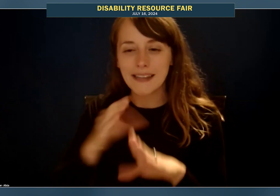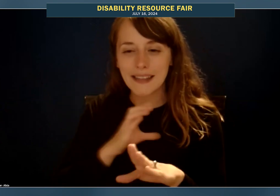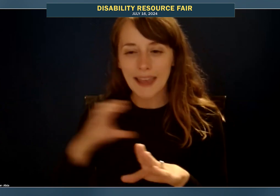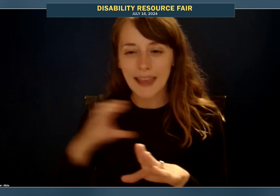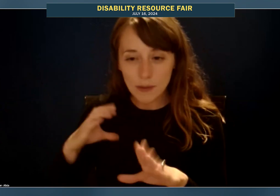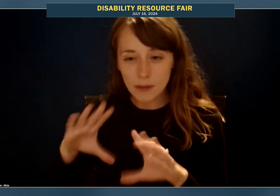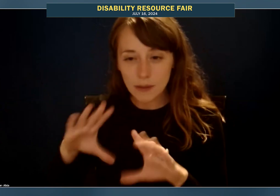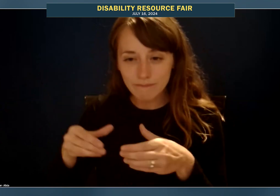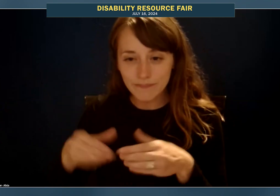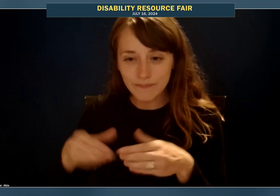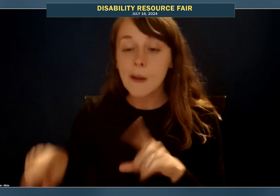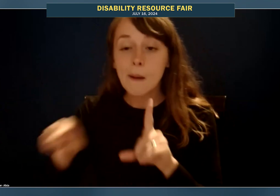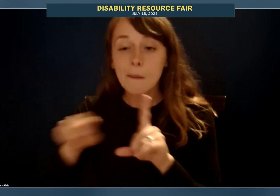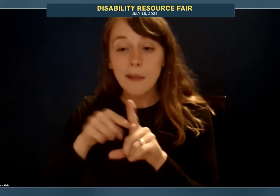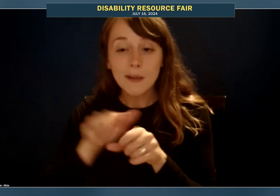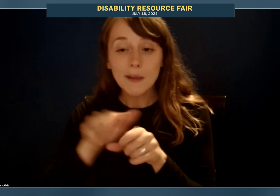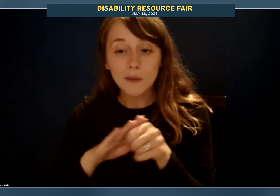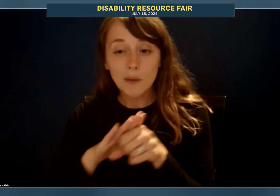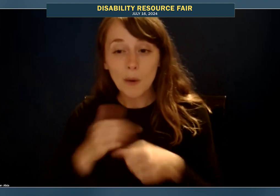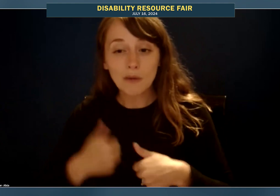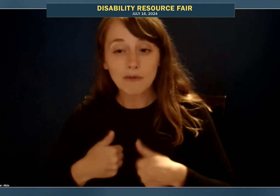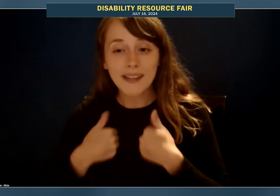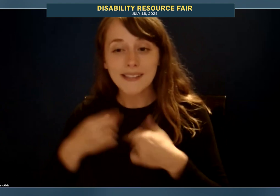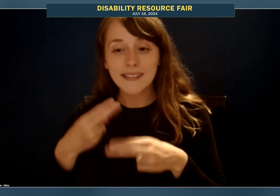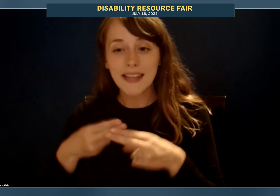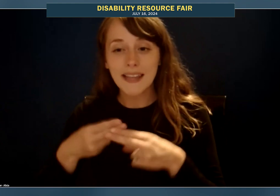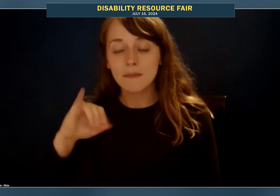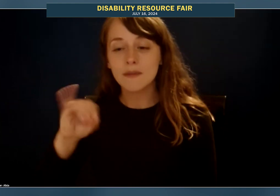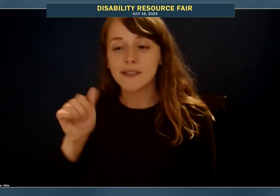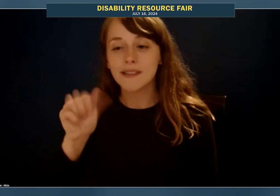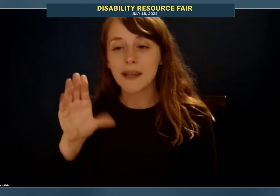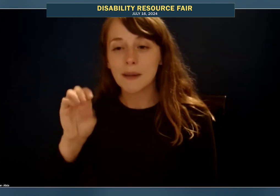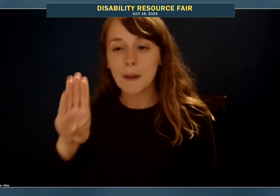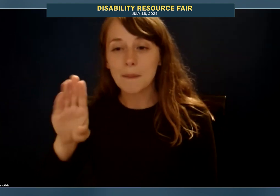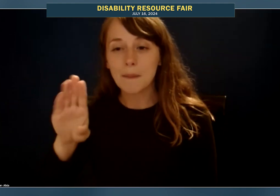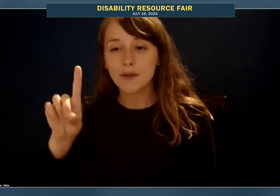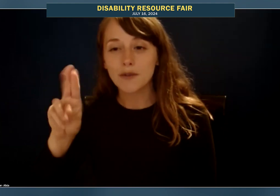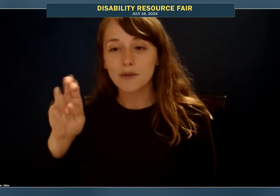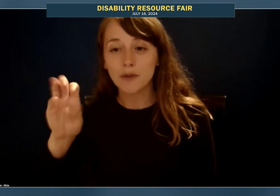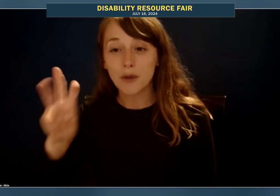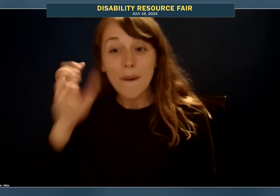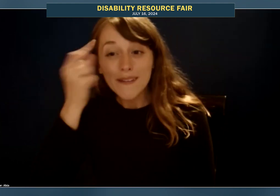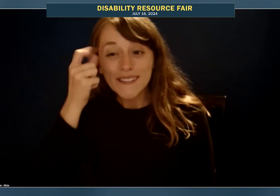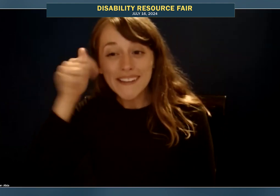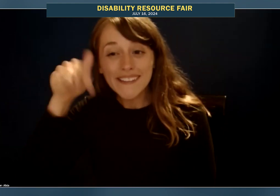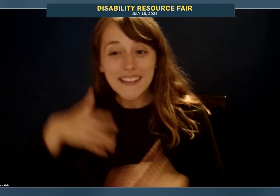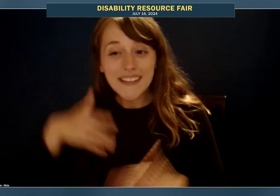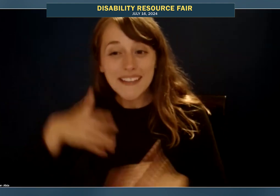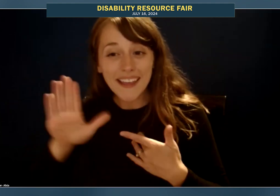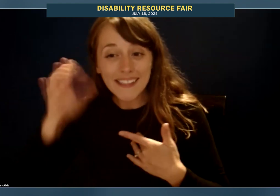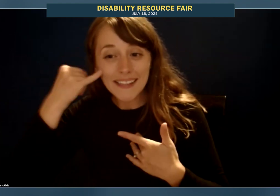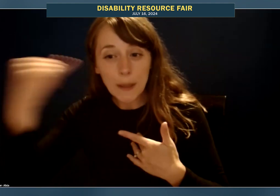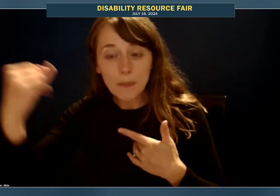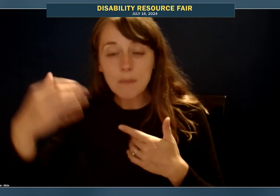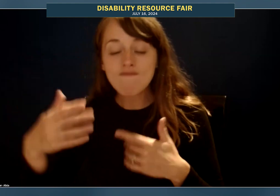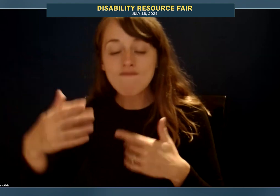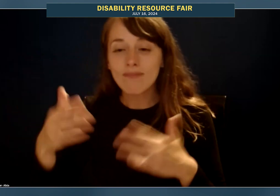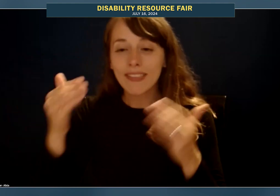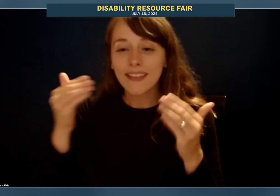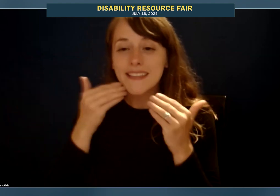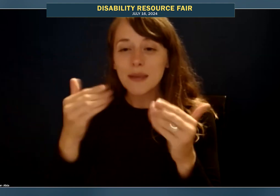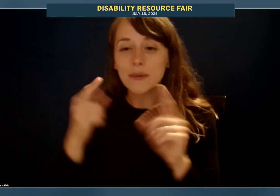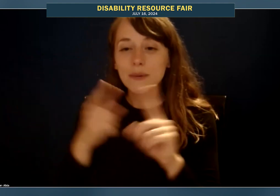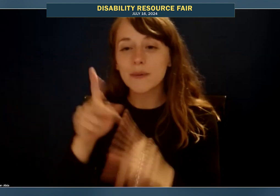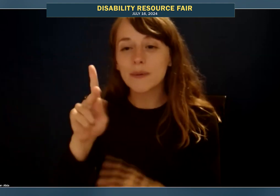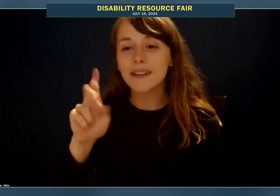Jacob Drew. An extra shout out to Jacob for this idea. Thank you to Keith Benoit, ADA coordinator,